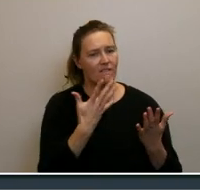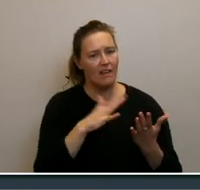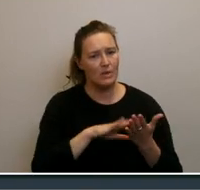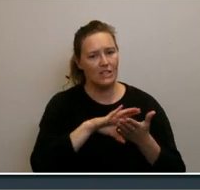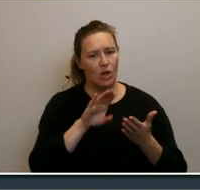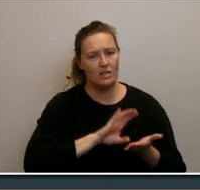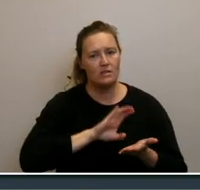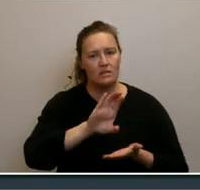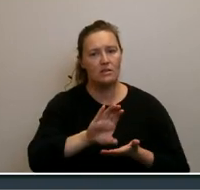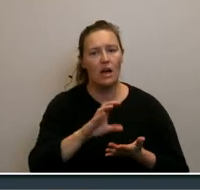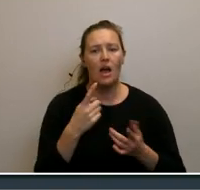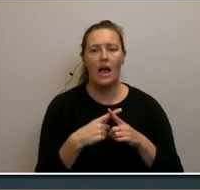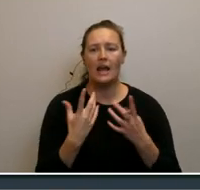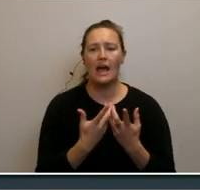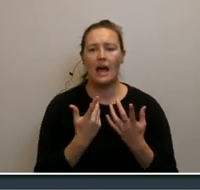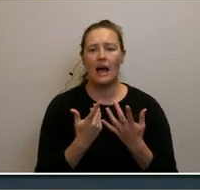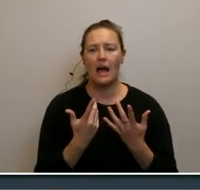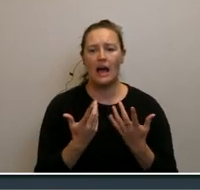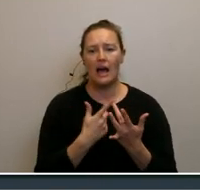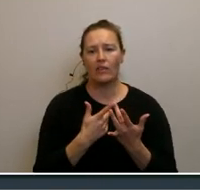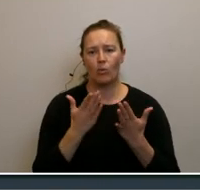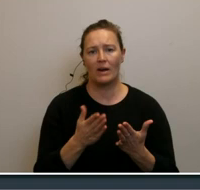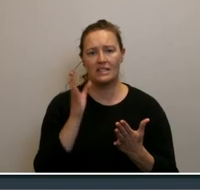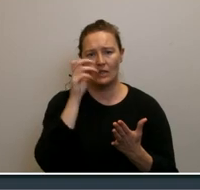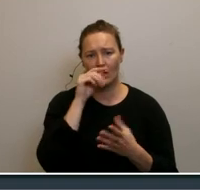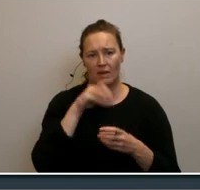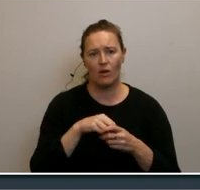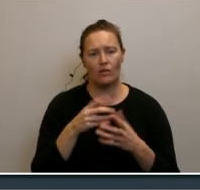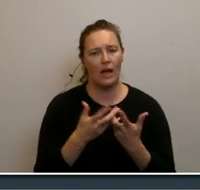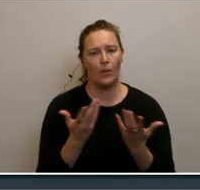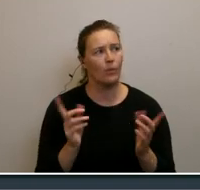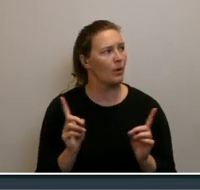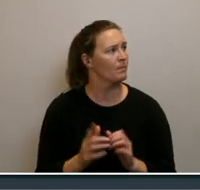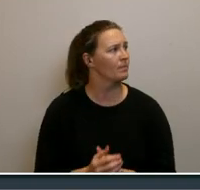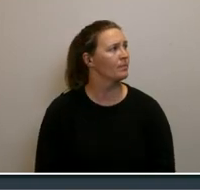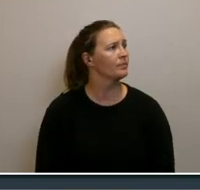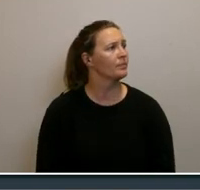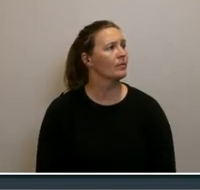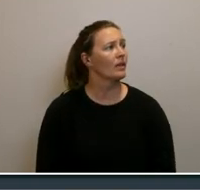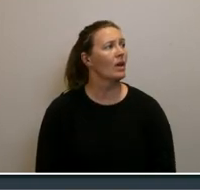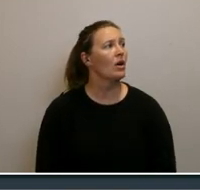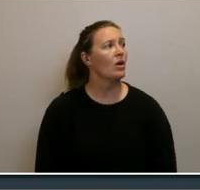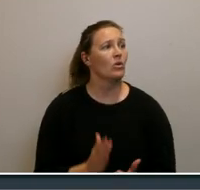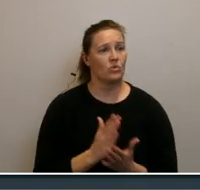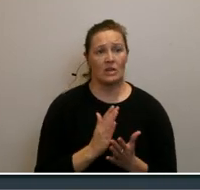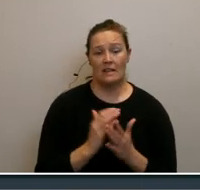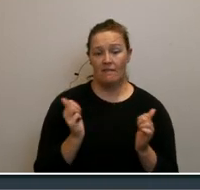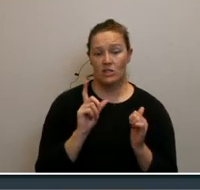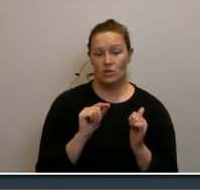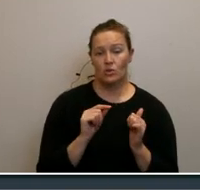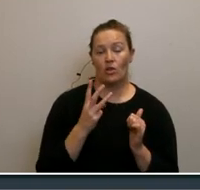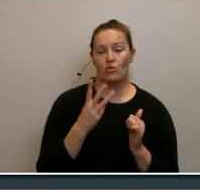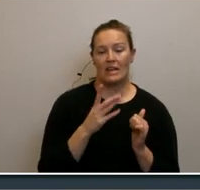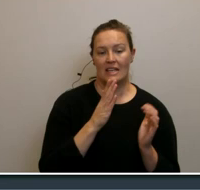$5 million. Where else do you see the council on this? Well, I think, as we've said, we've broken it into three sectors for